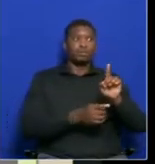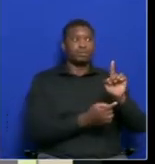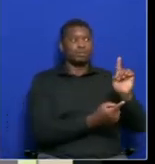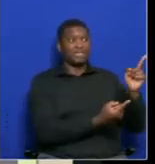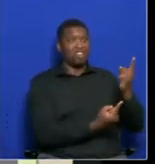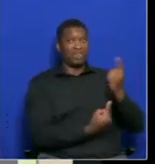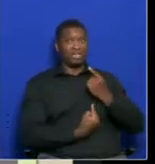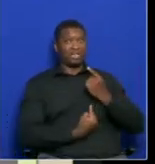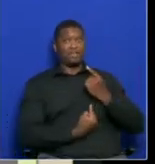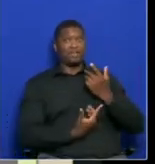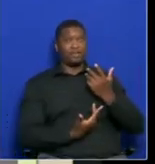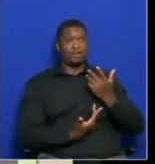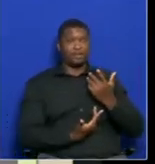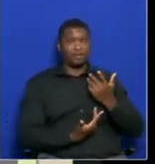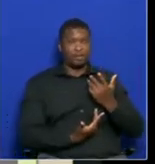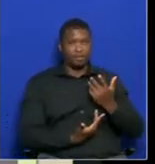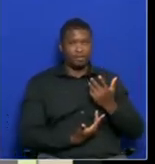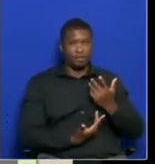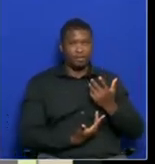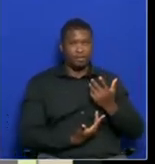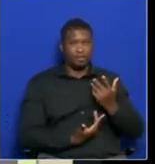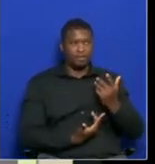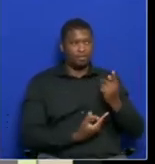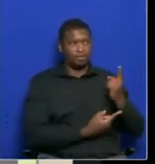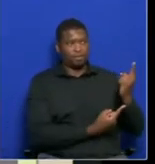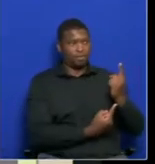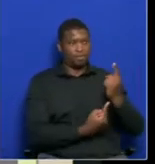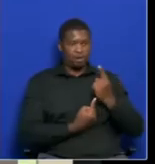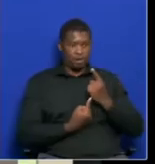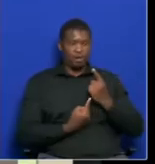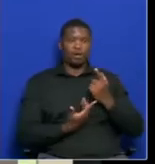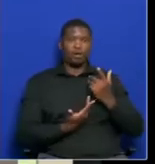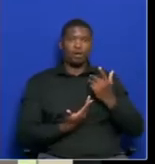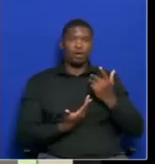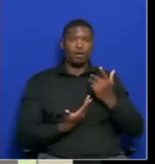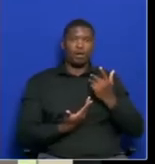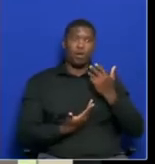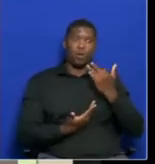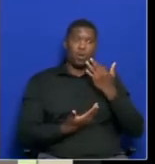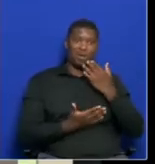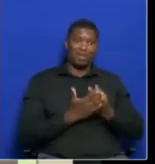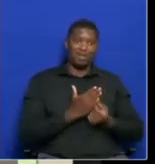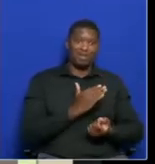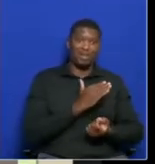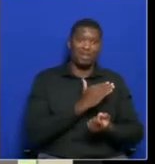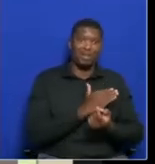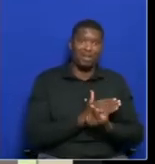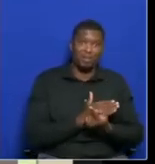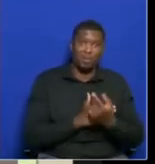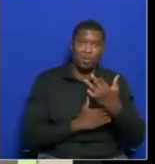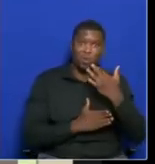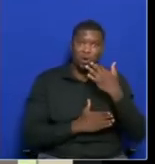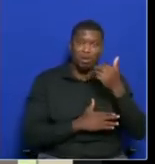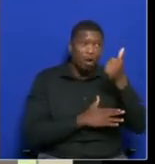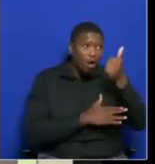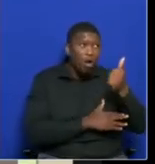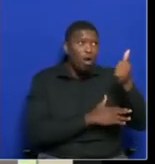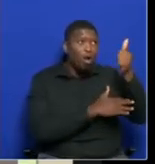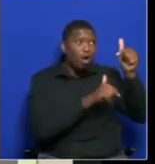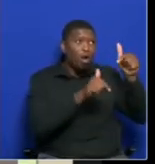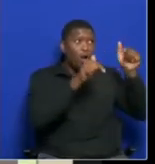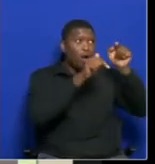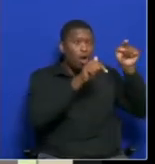be that they were receiving attention at the executive level, right?